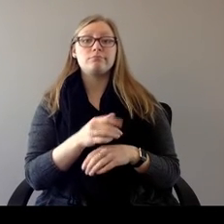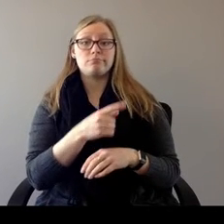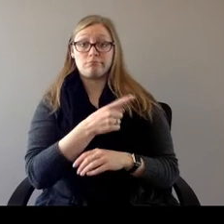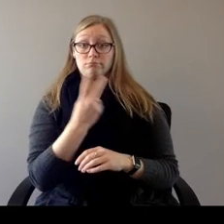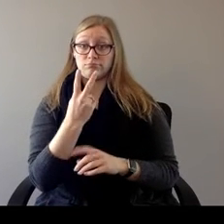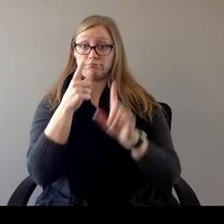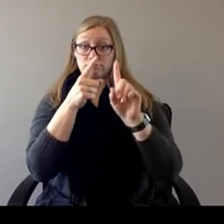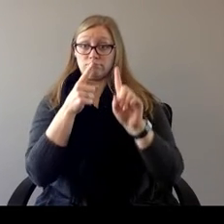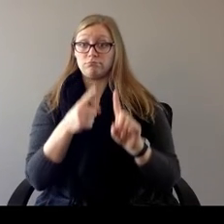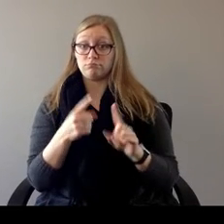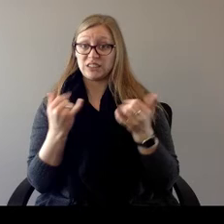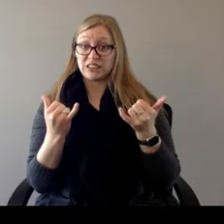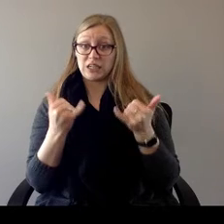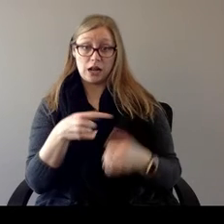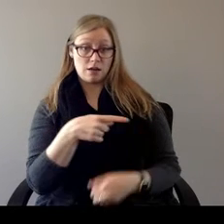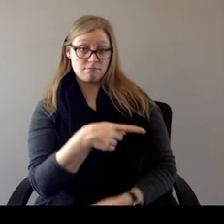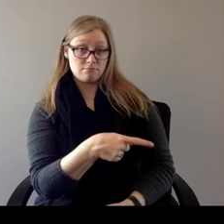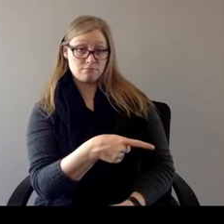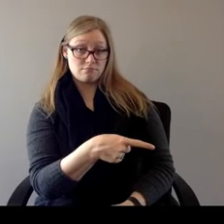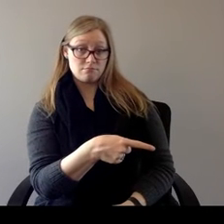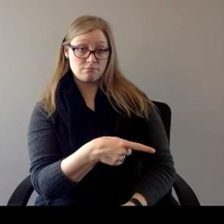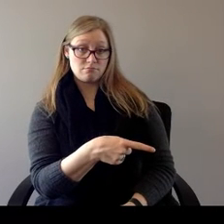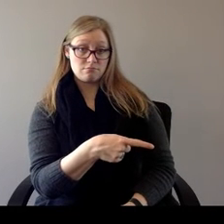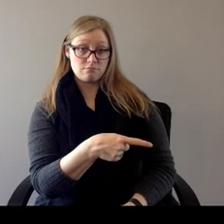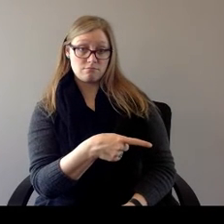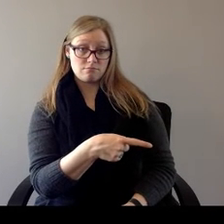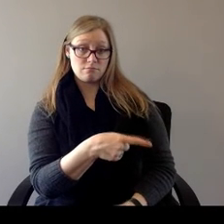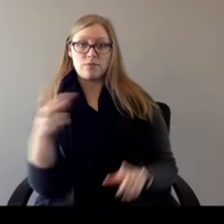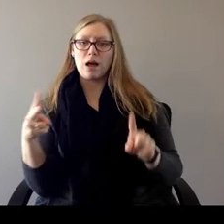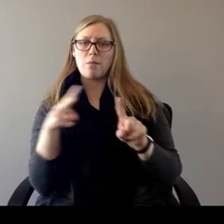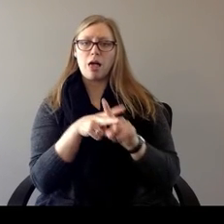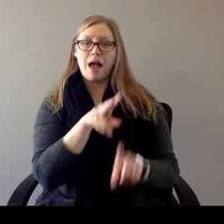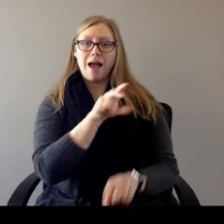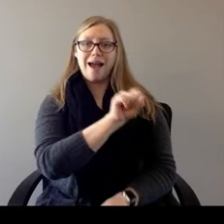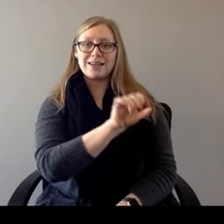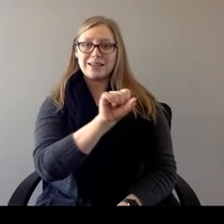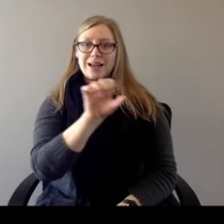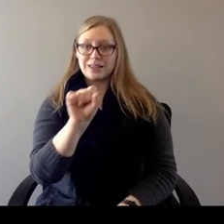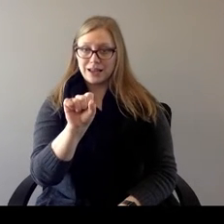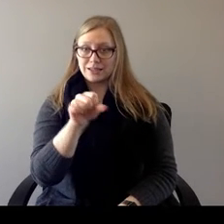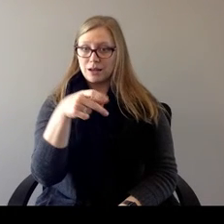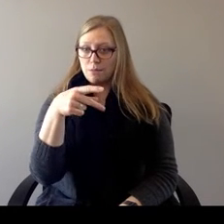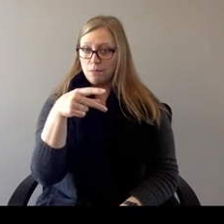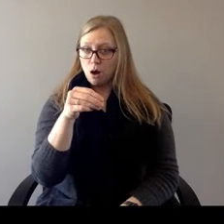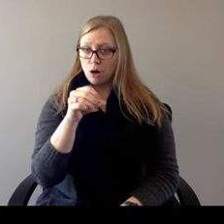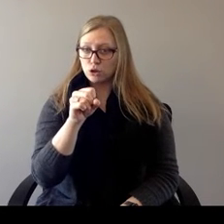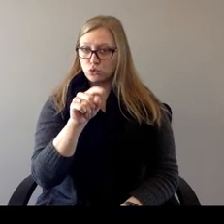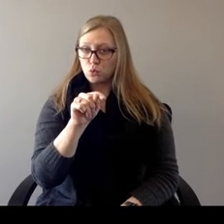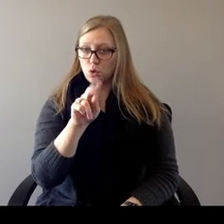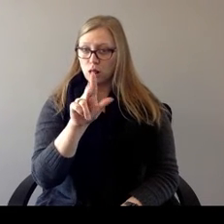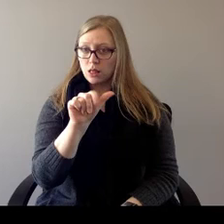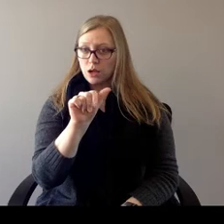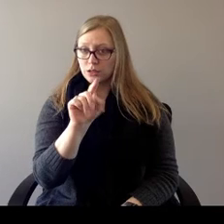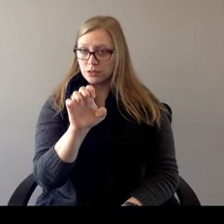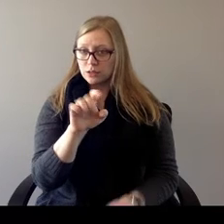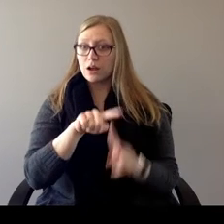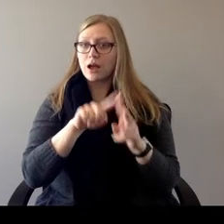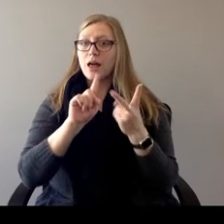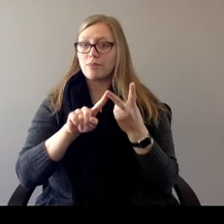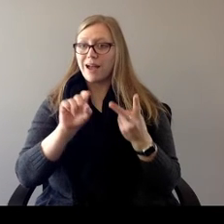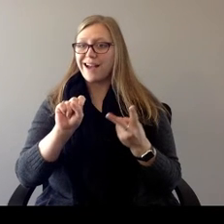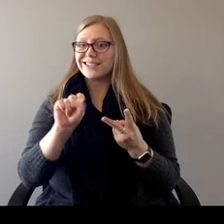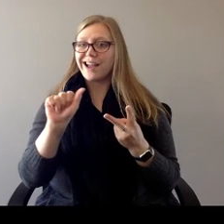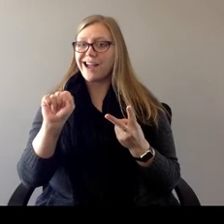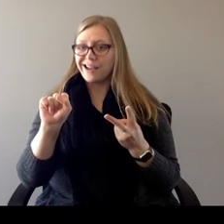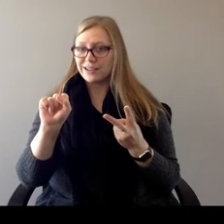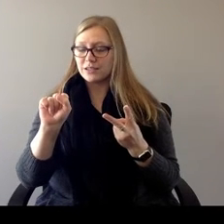So we have two objectives today. We're going to apply something called the SSS postulate and the SAS postulate to